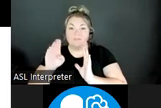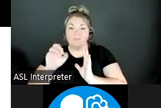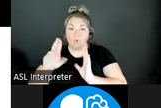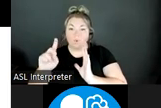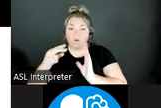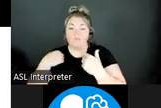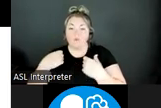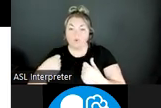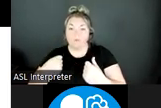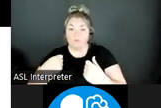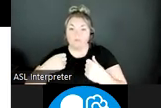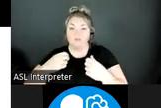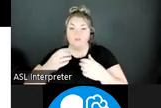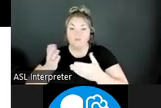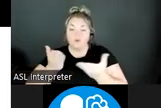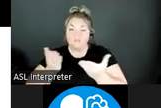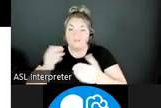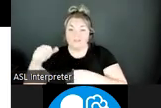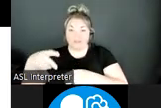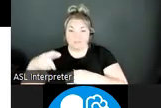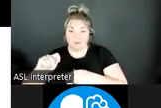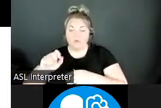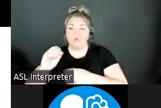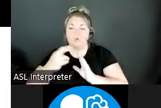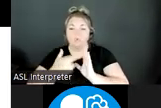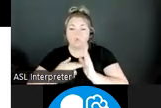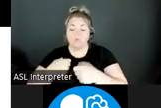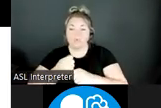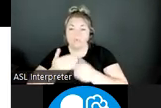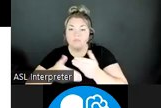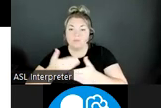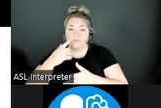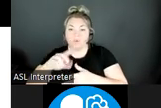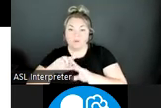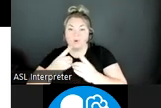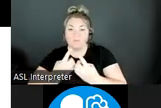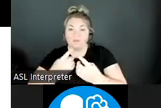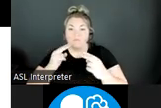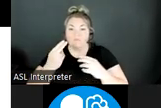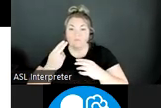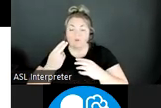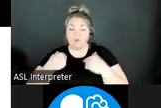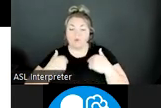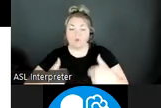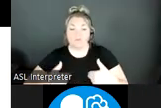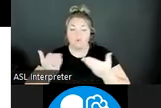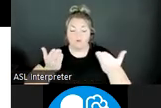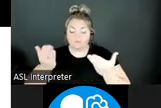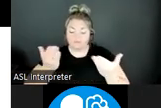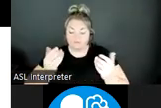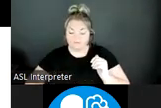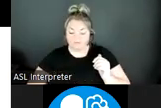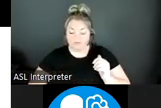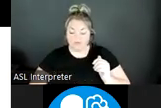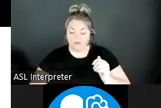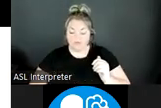in September. So the rulemaking process for the Department of Human Services